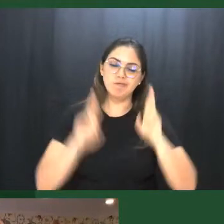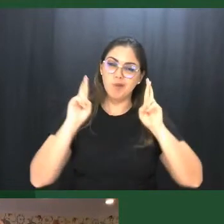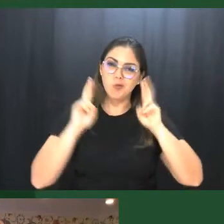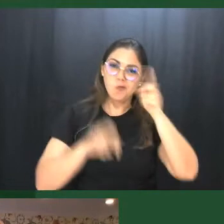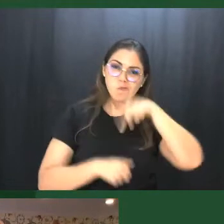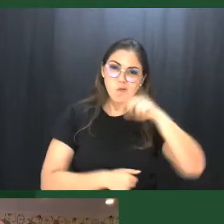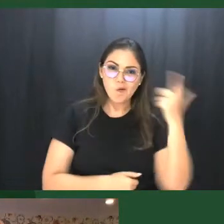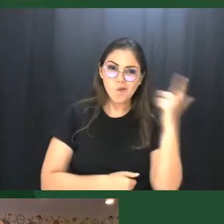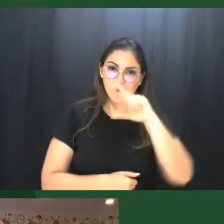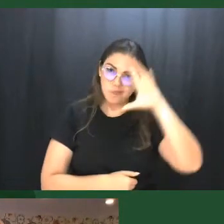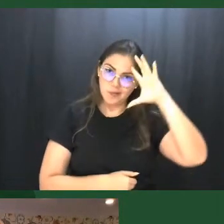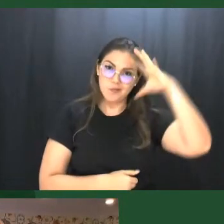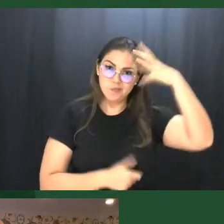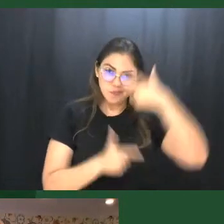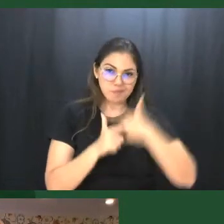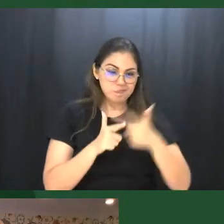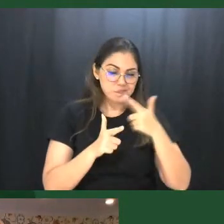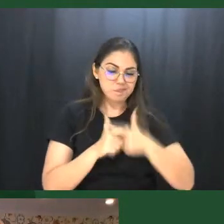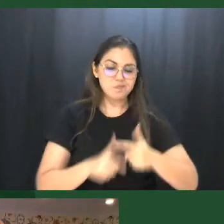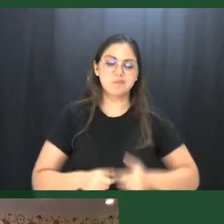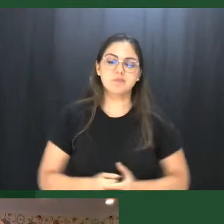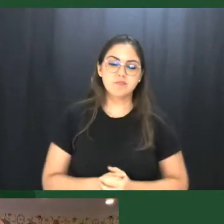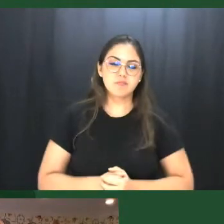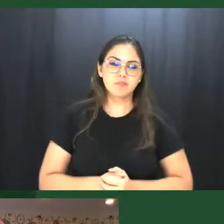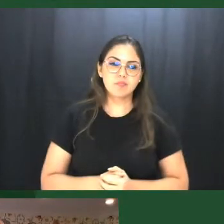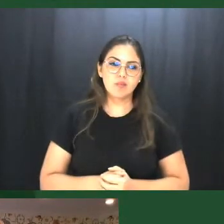Next question.